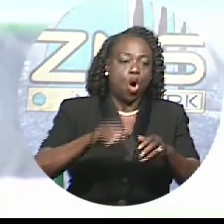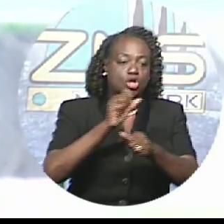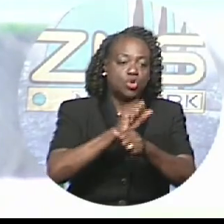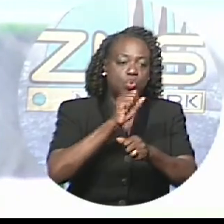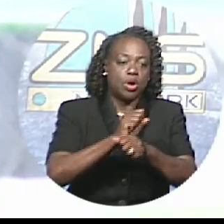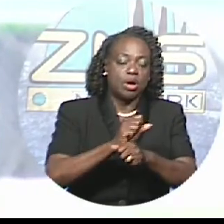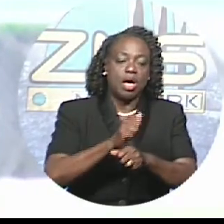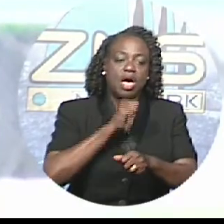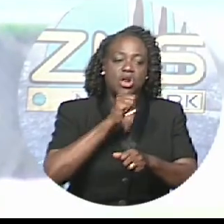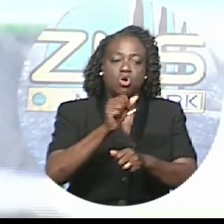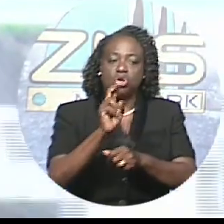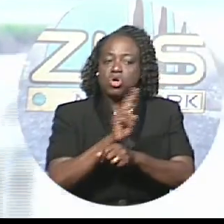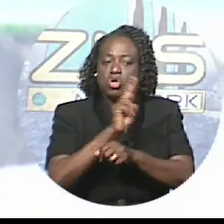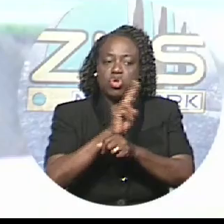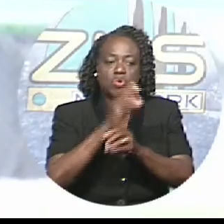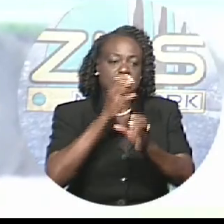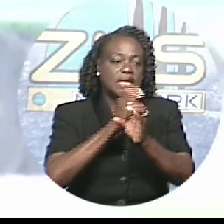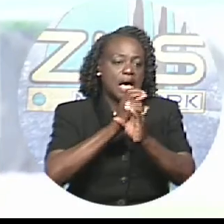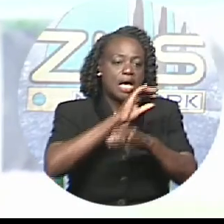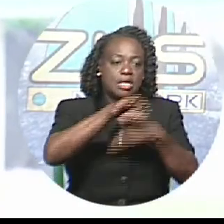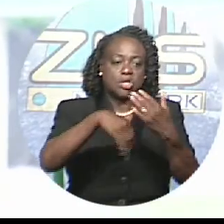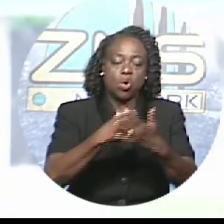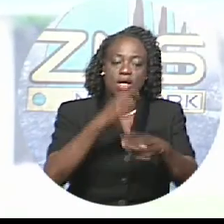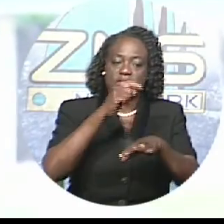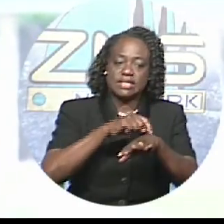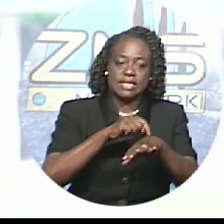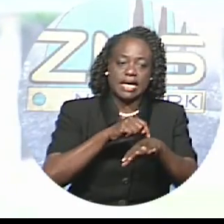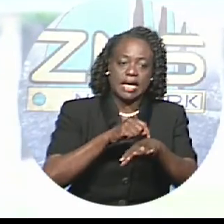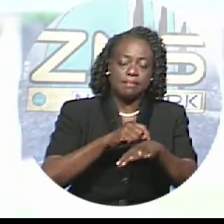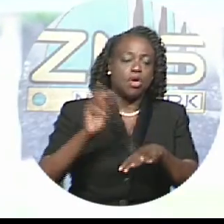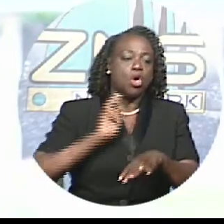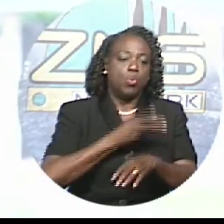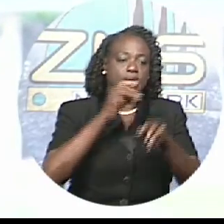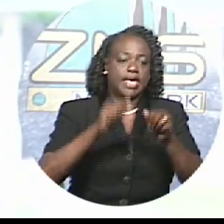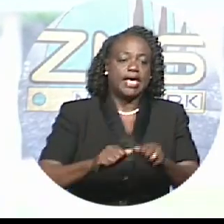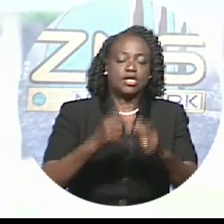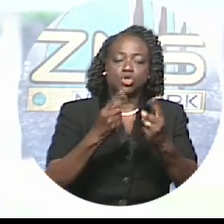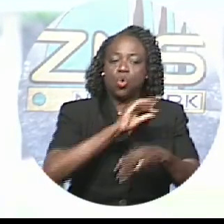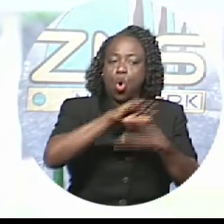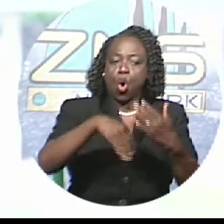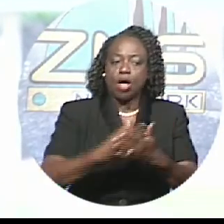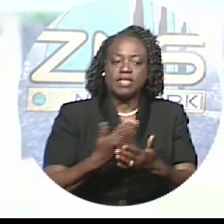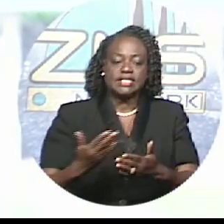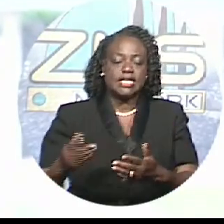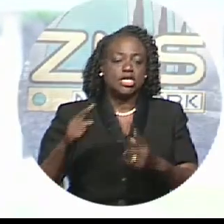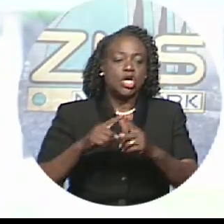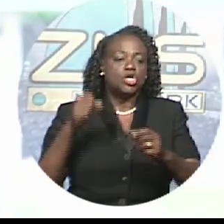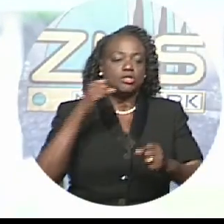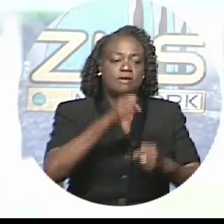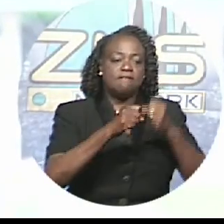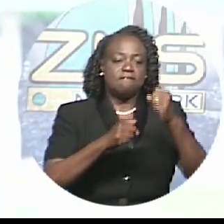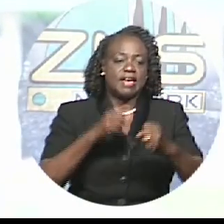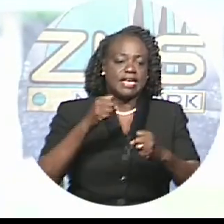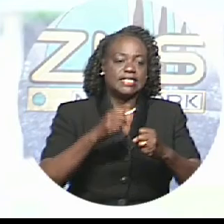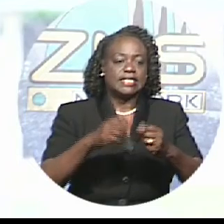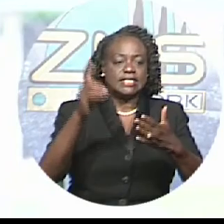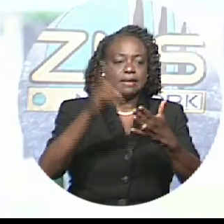cars that cause emissions into the globe. We can do all of these things to fight the depletion of the ozone